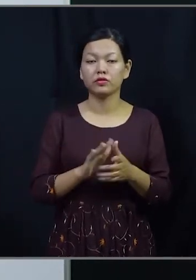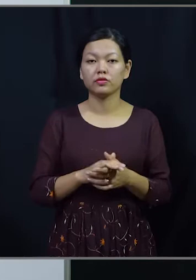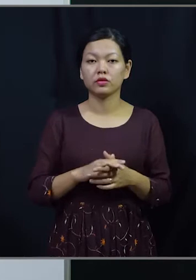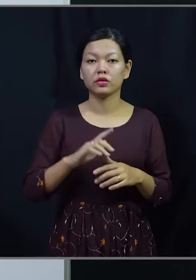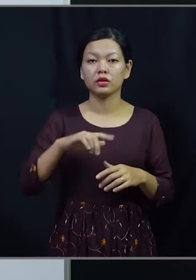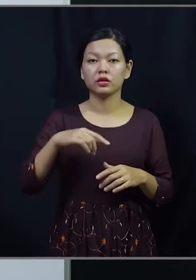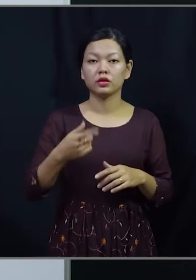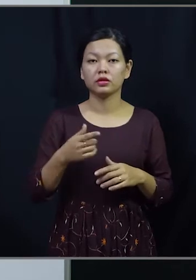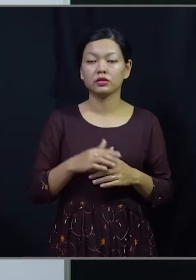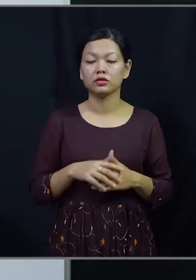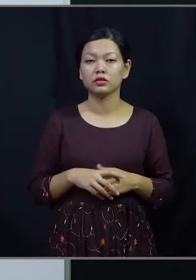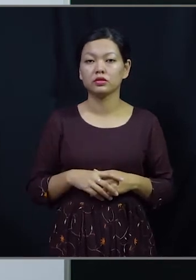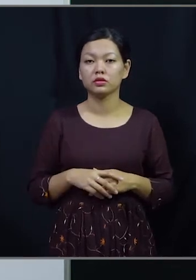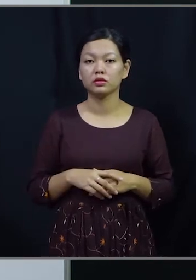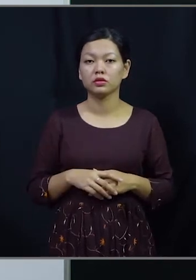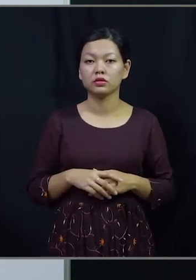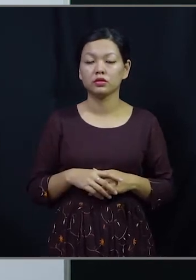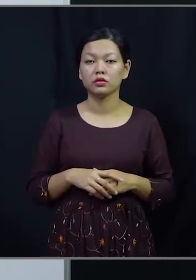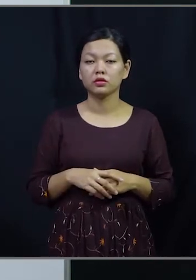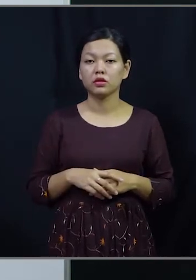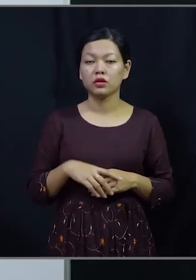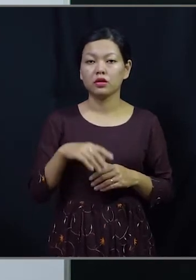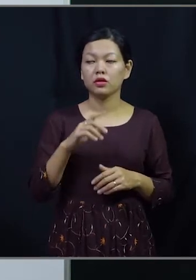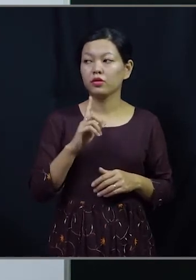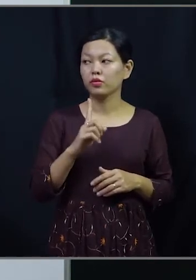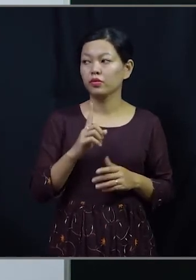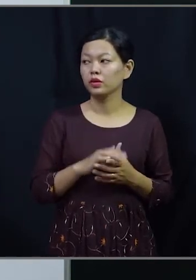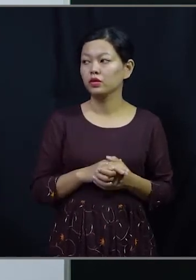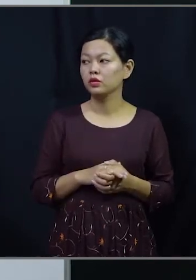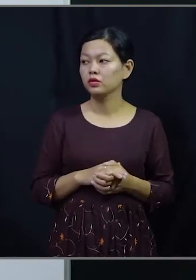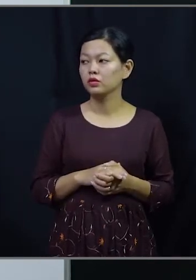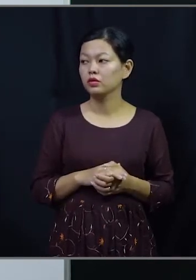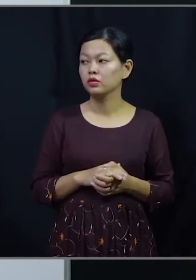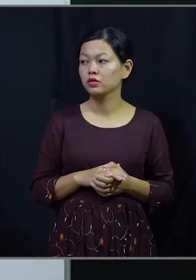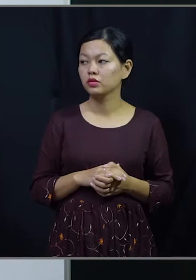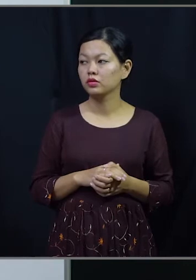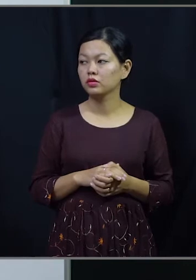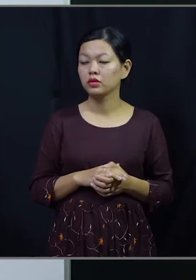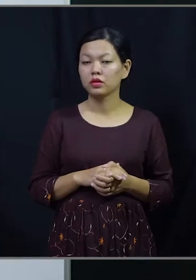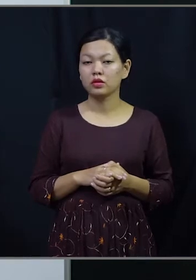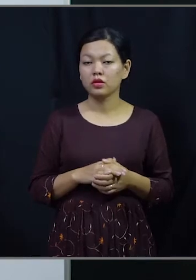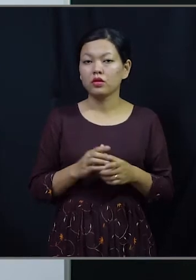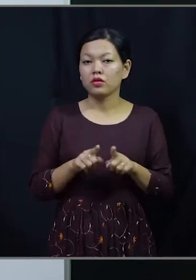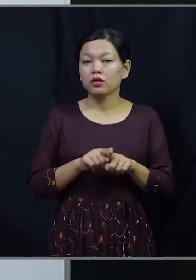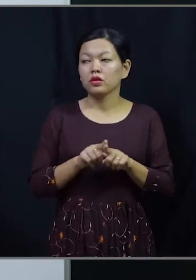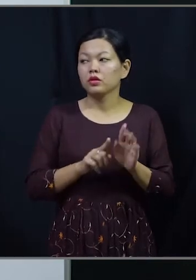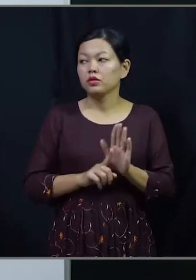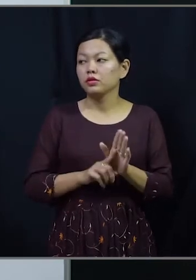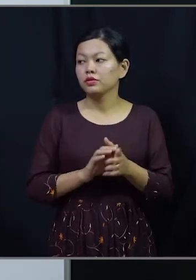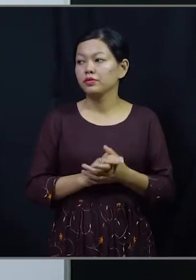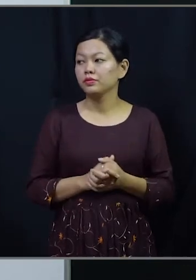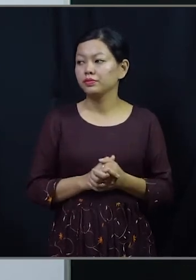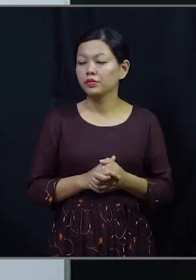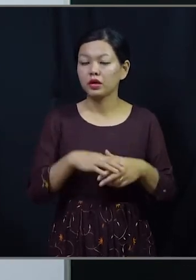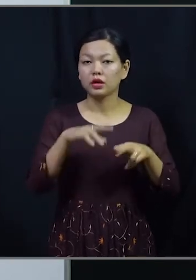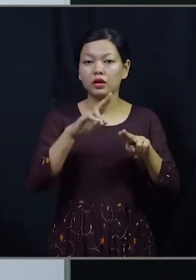one, if you take an one-to-one and onto function, let us define two functions